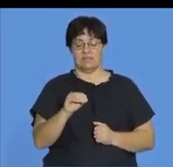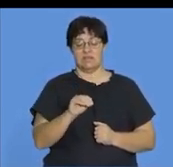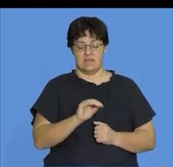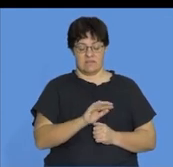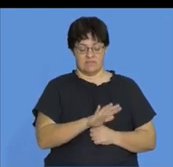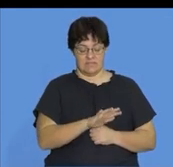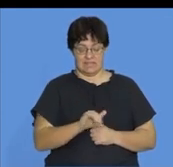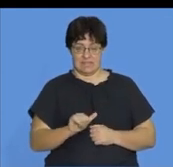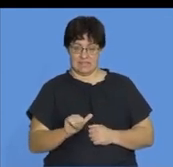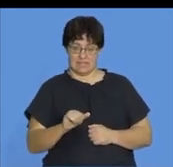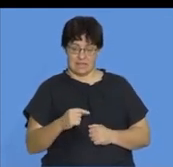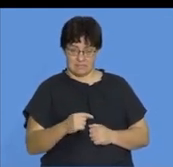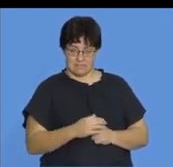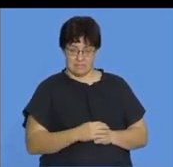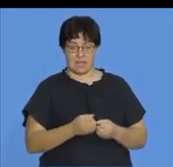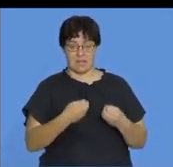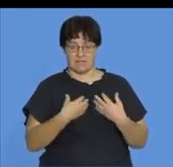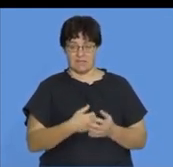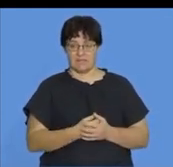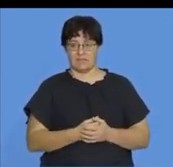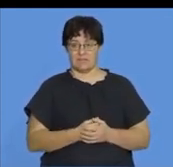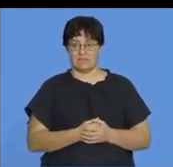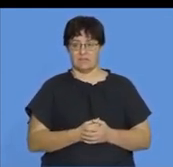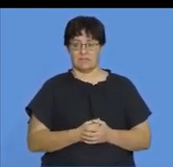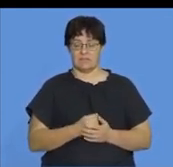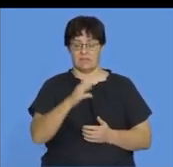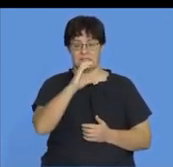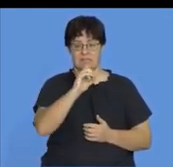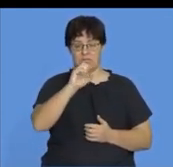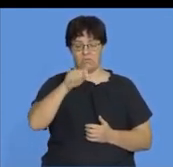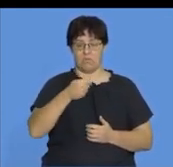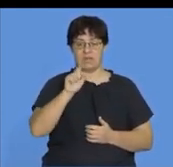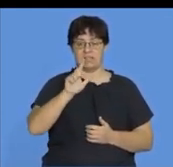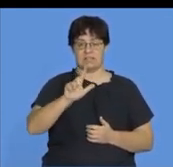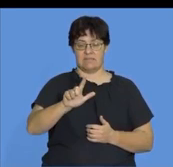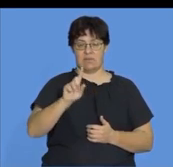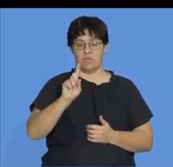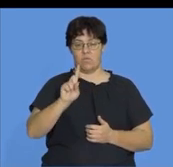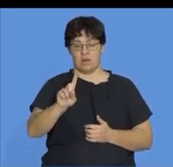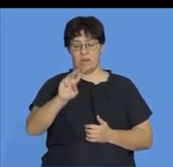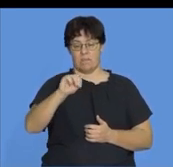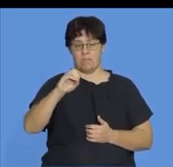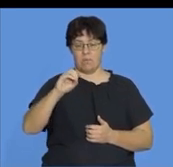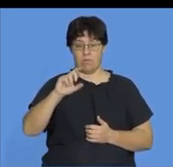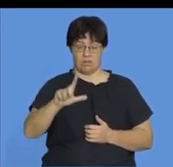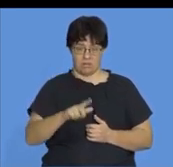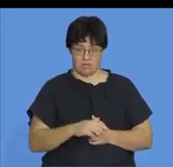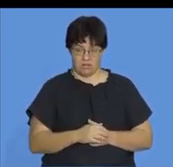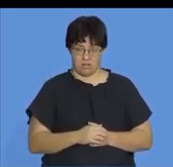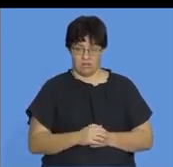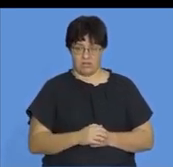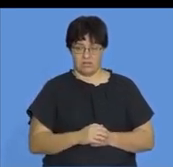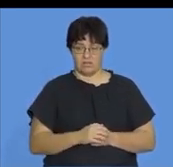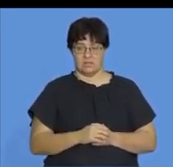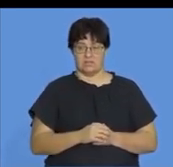56 grams per mole. That gives us, as a decimal fraction, 0.71 moles, okay? So